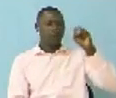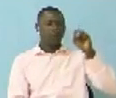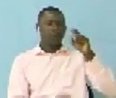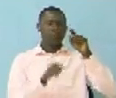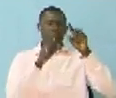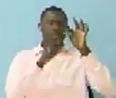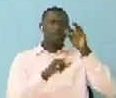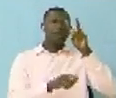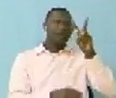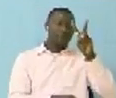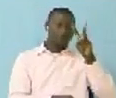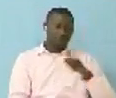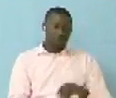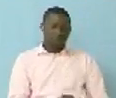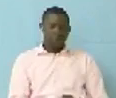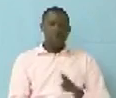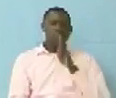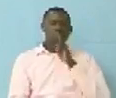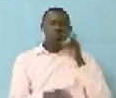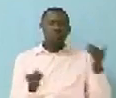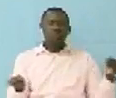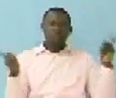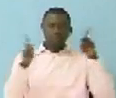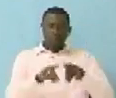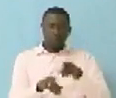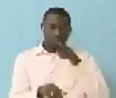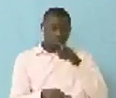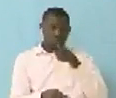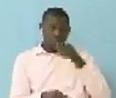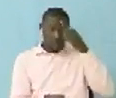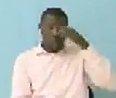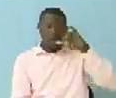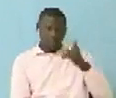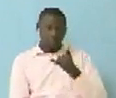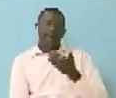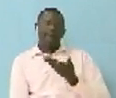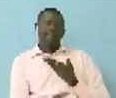whose participation you have agreed